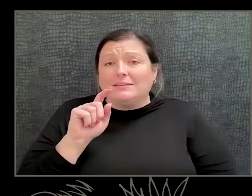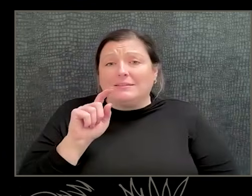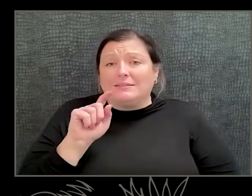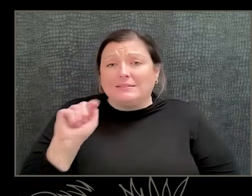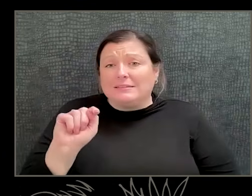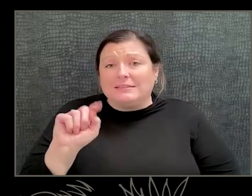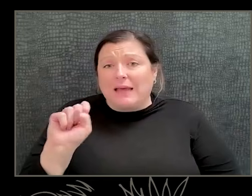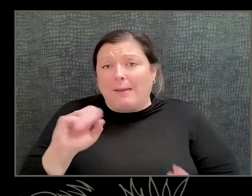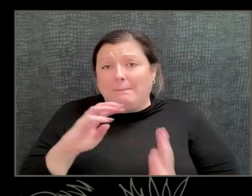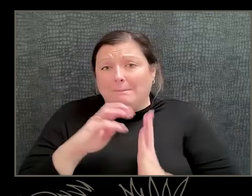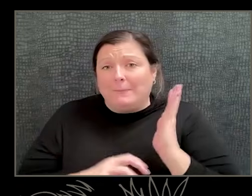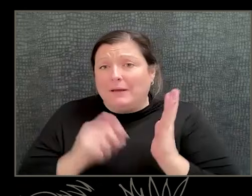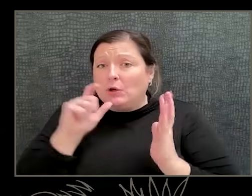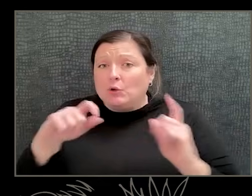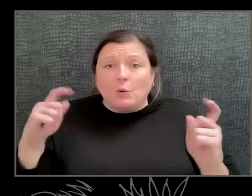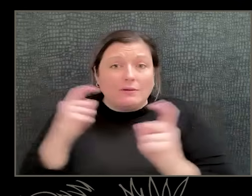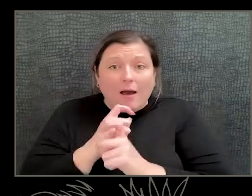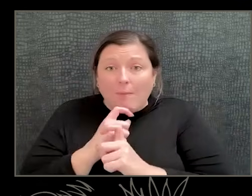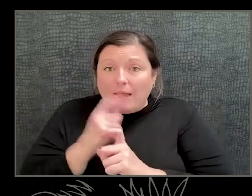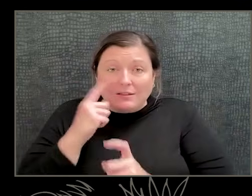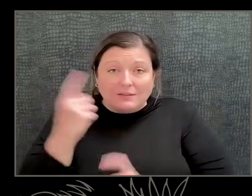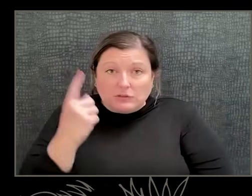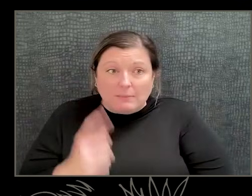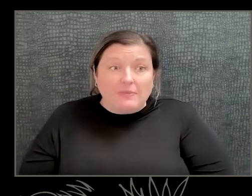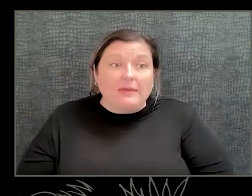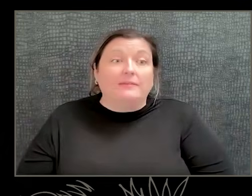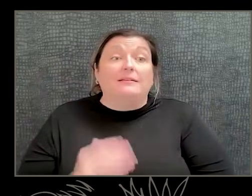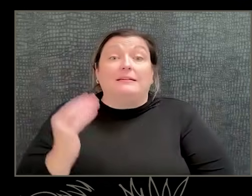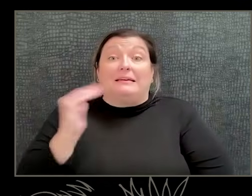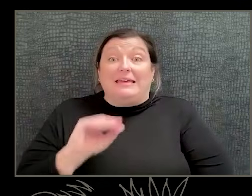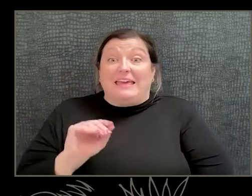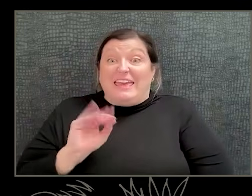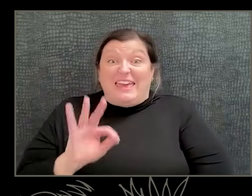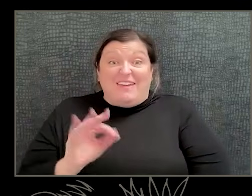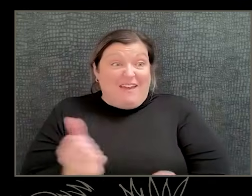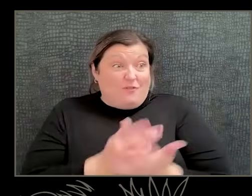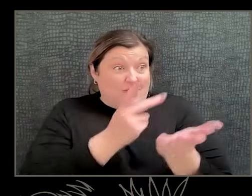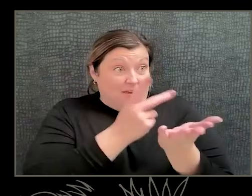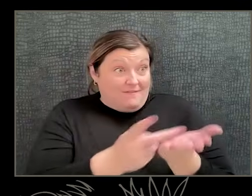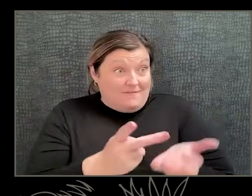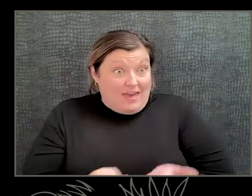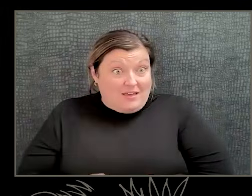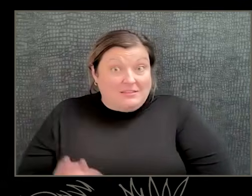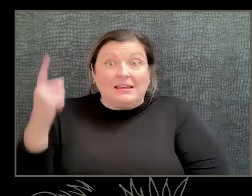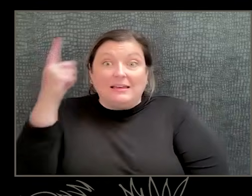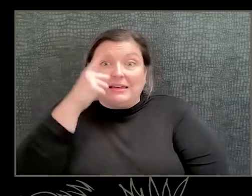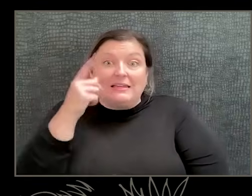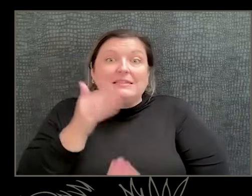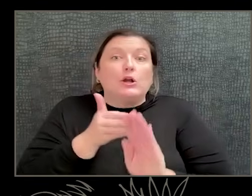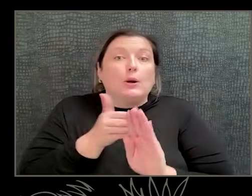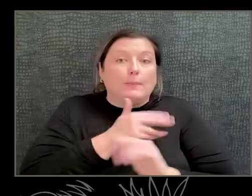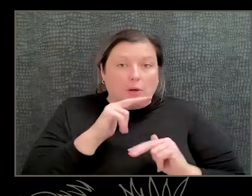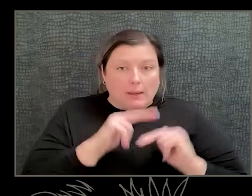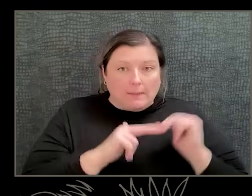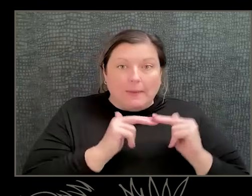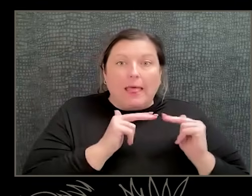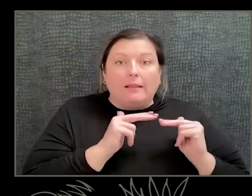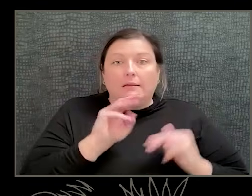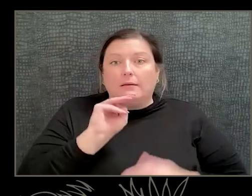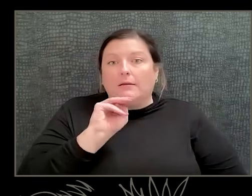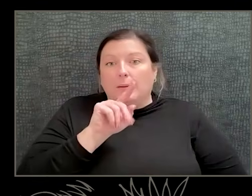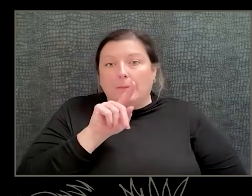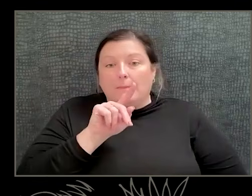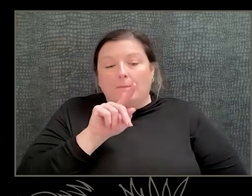that complex of a type for something. And then if all else fails, consider pre-building all your modules using either a